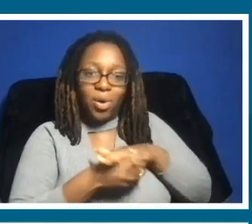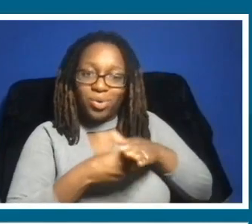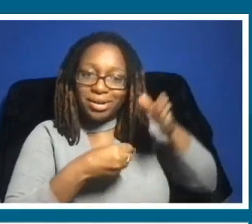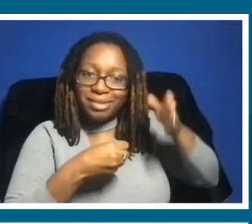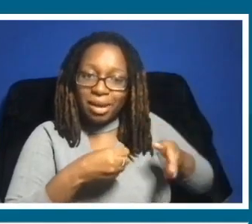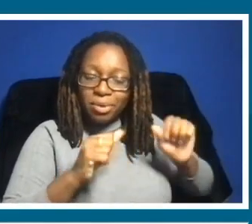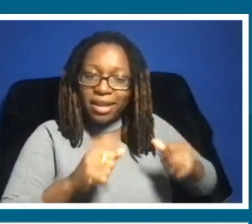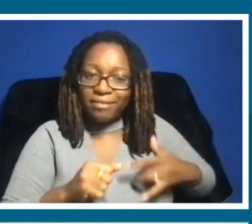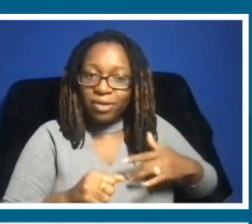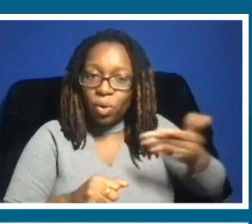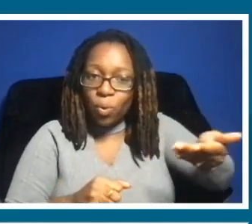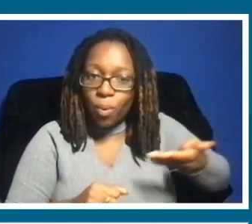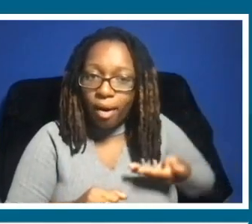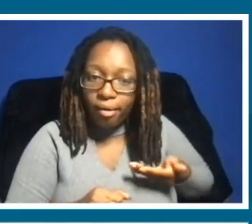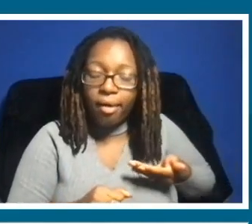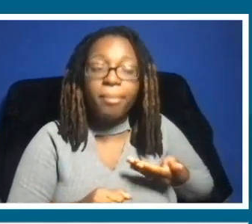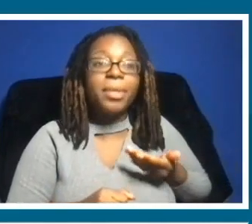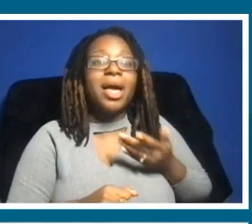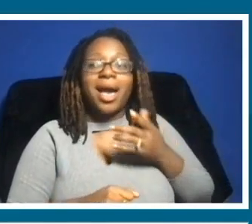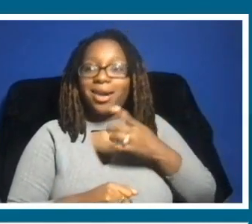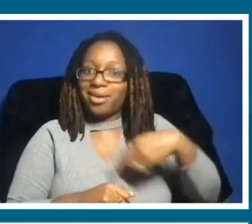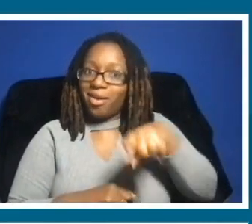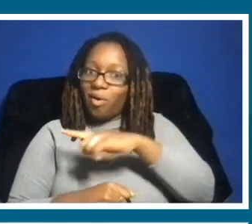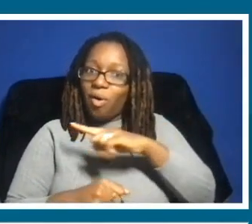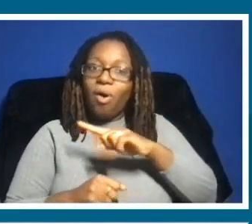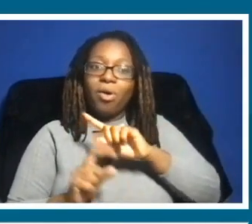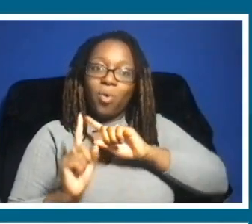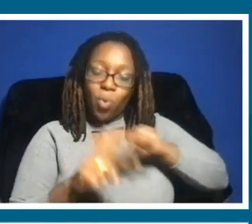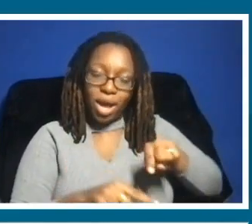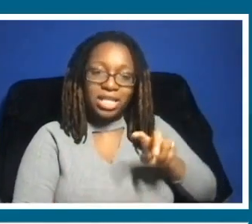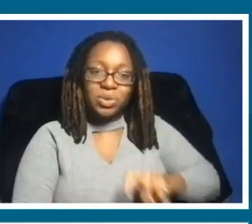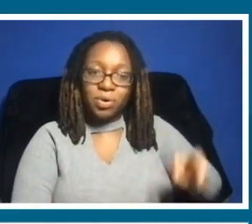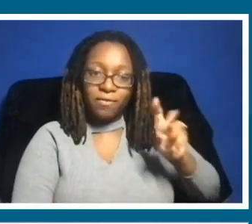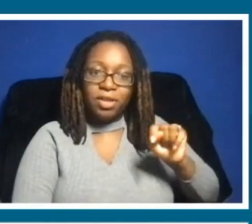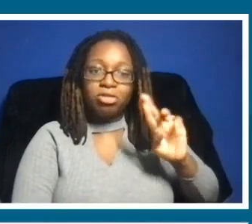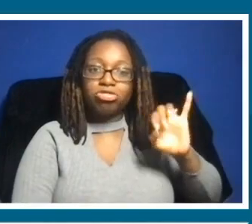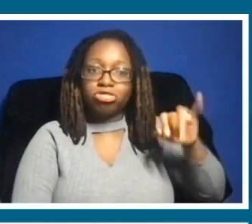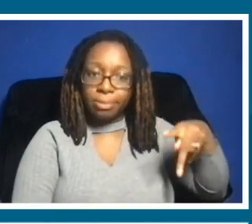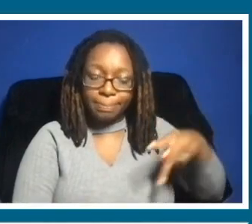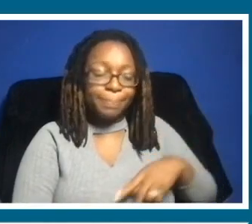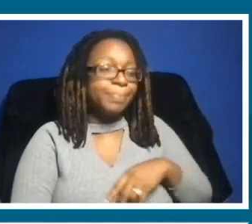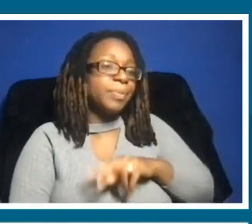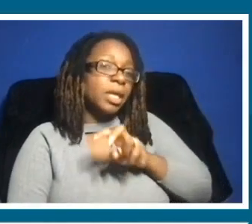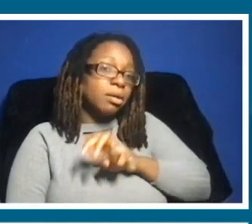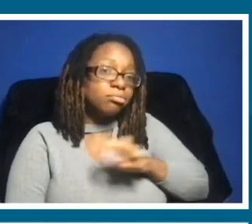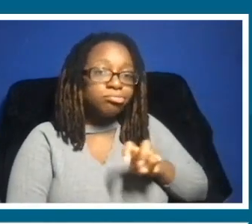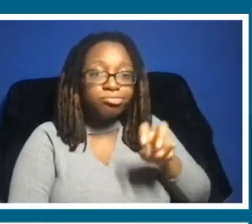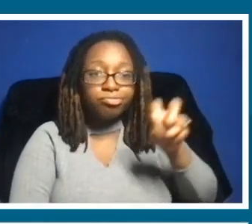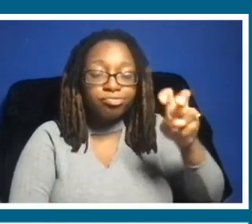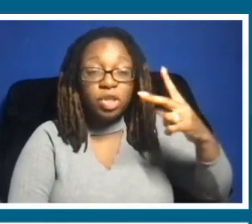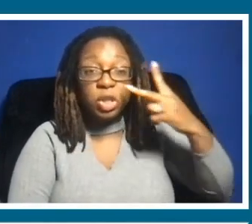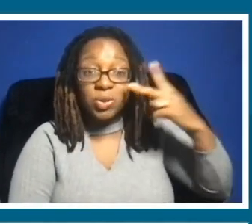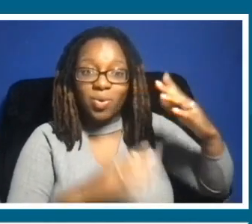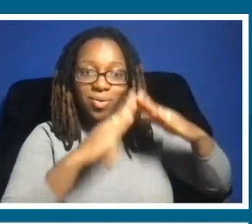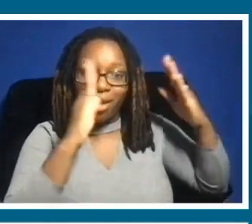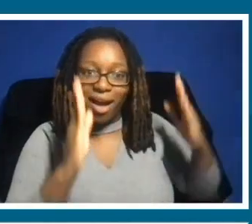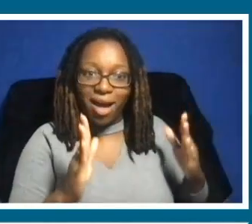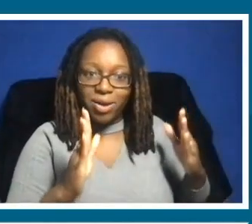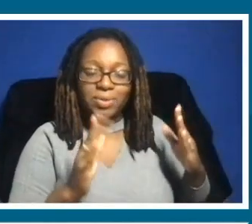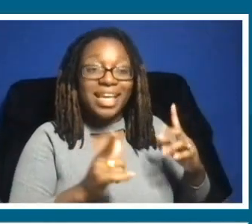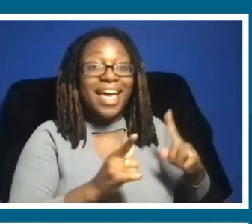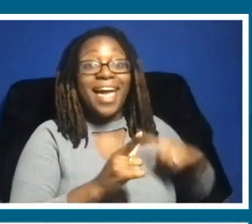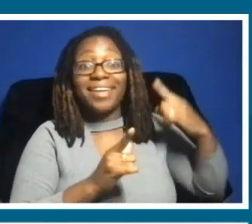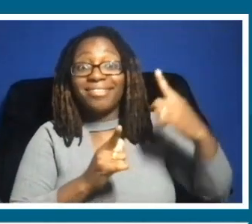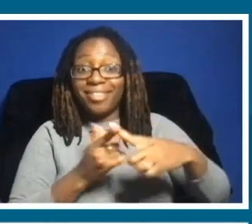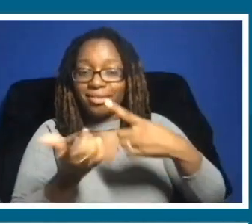took a walking field trip to the house, saw the house, and then came back and talked about what can we do in our